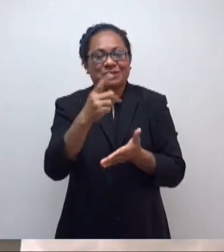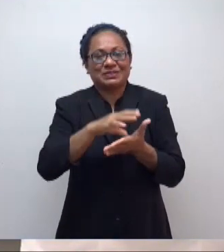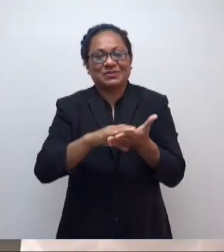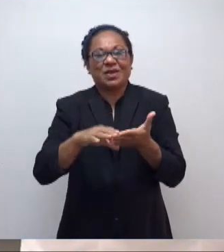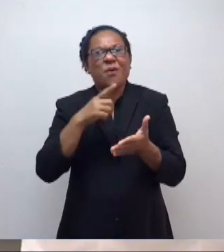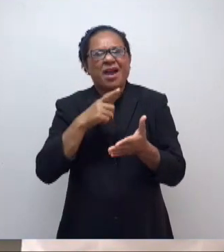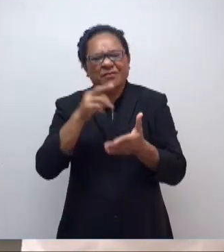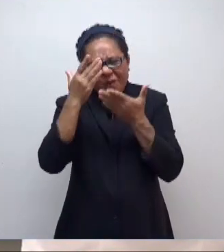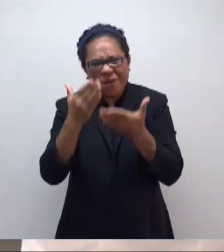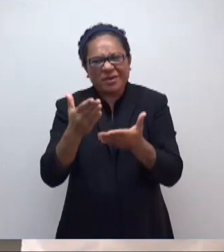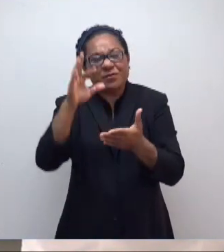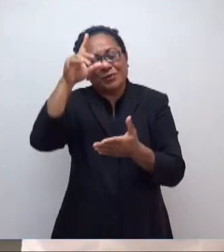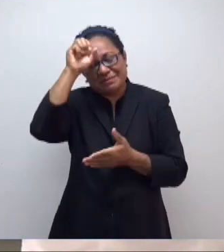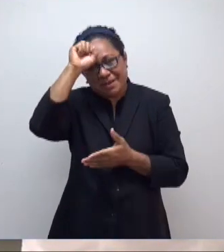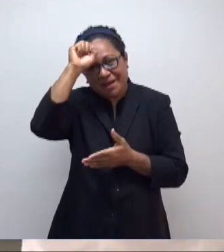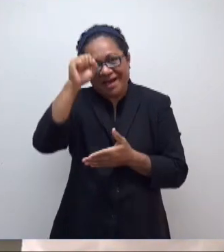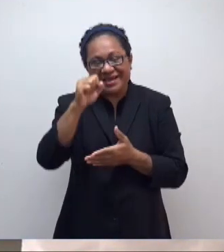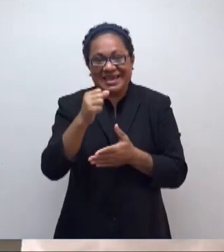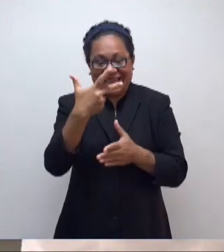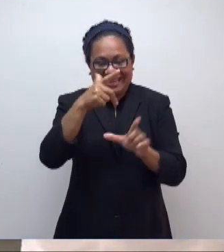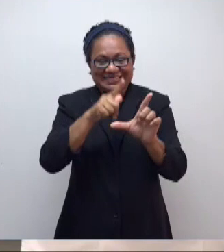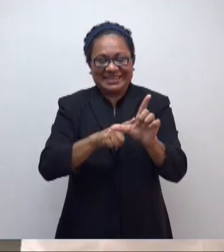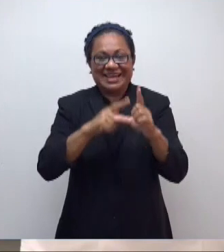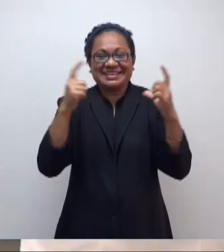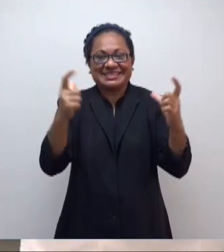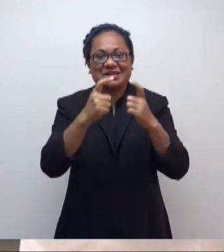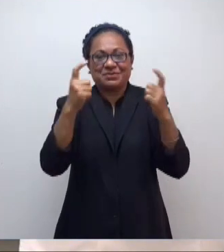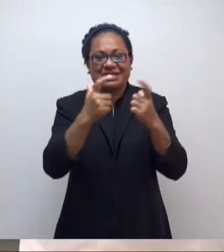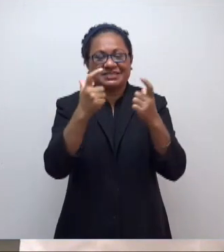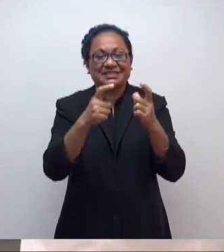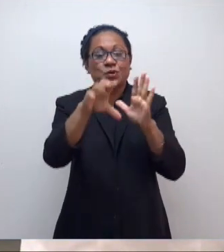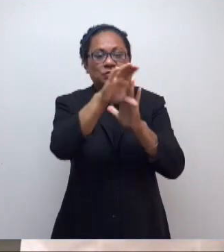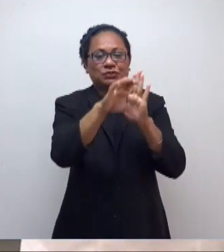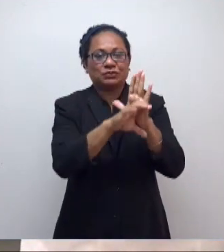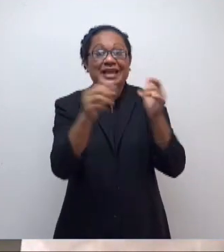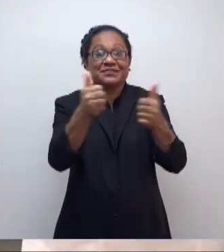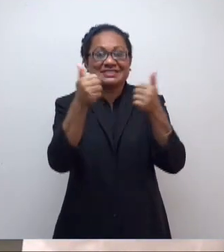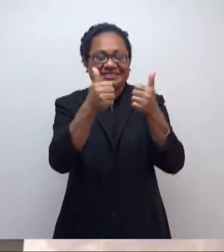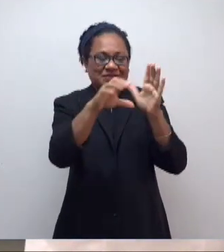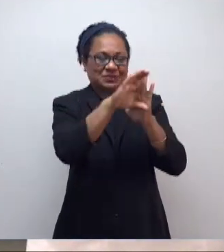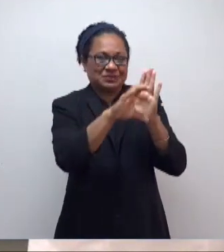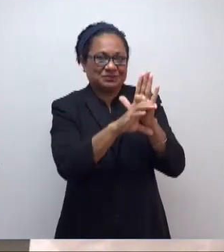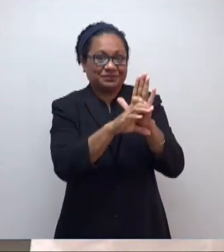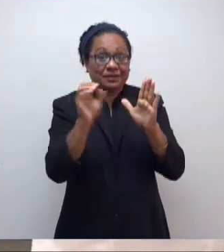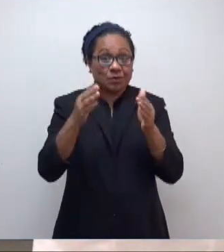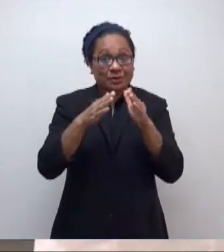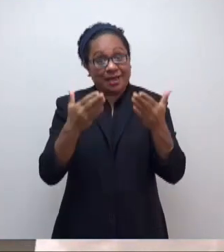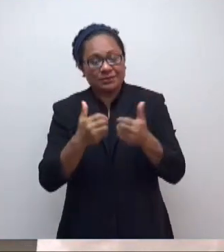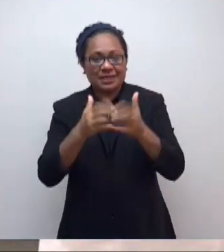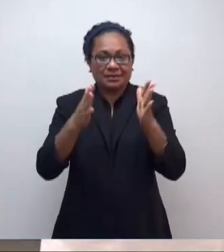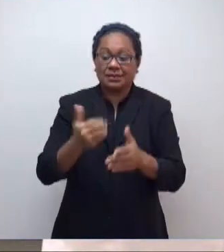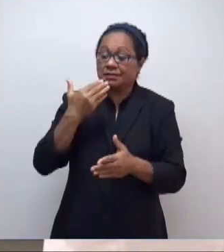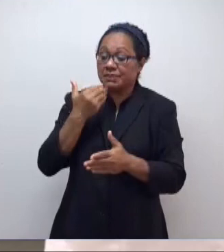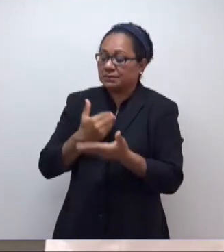anniversary of our Fijian Constitution. Now let's get going. Please, can we run the generator